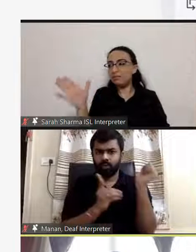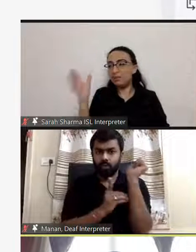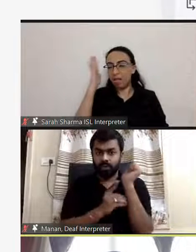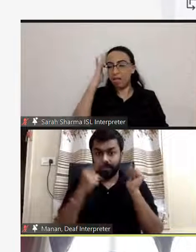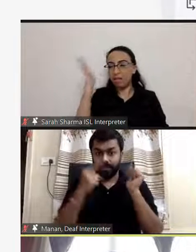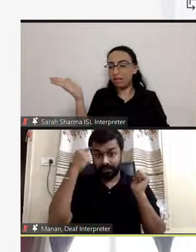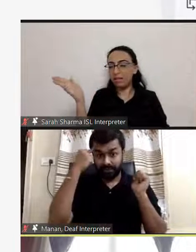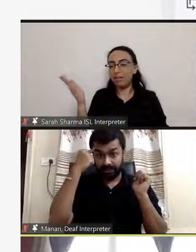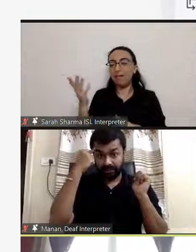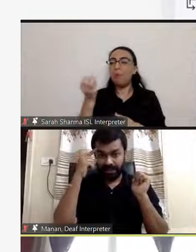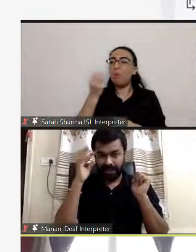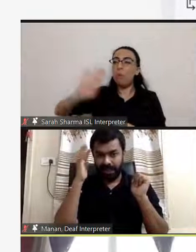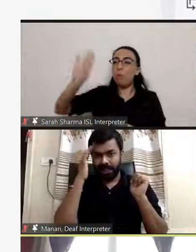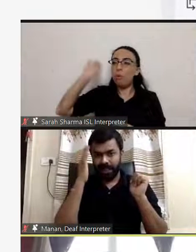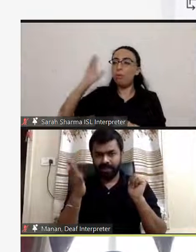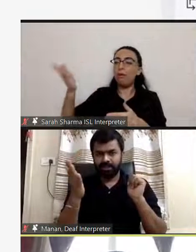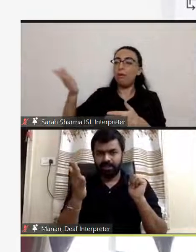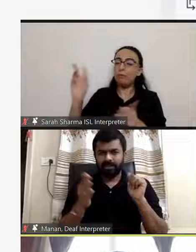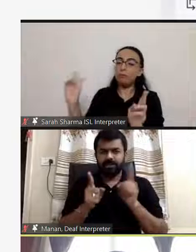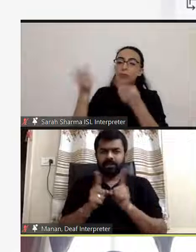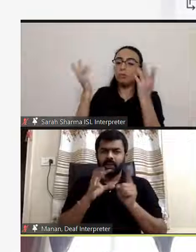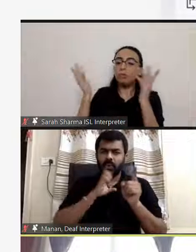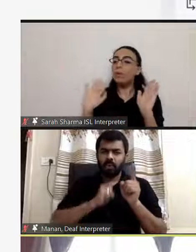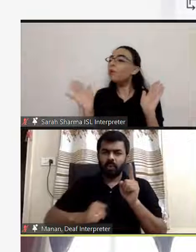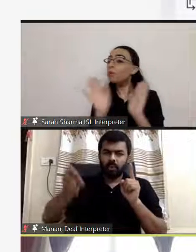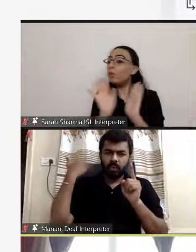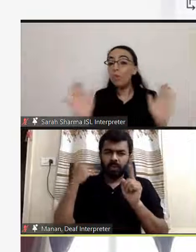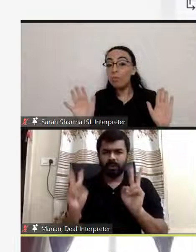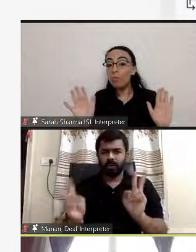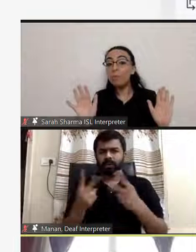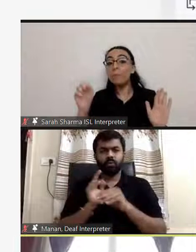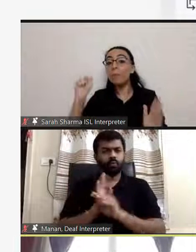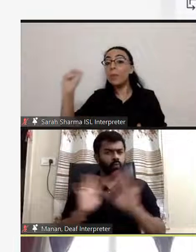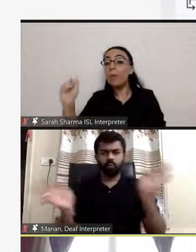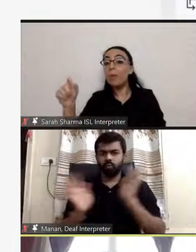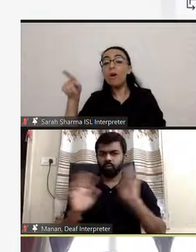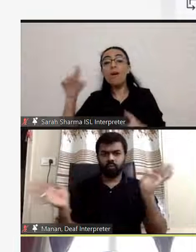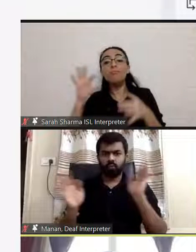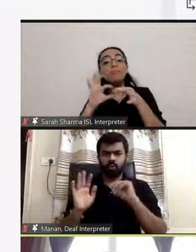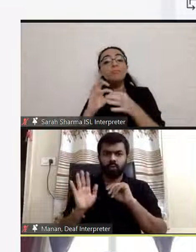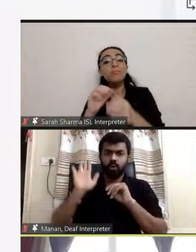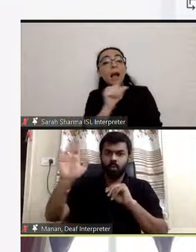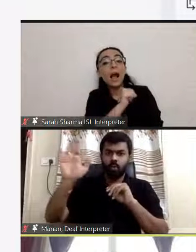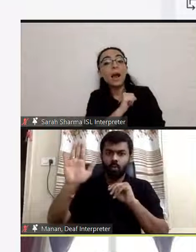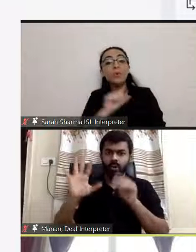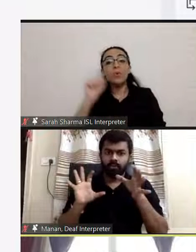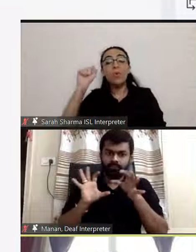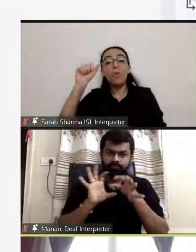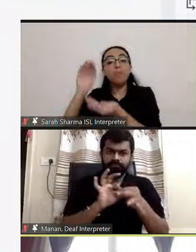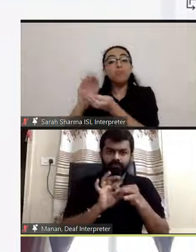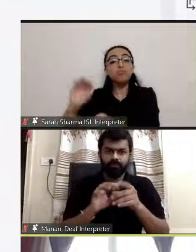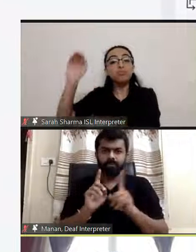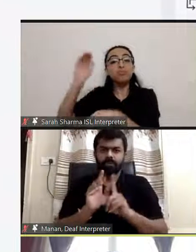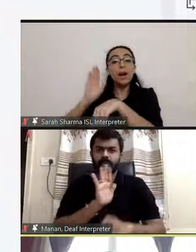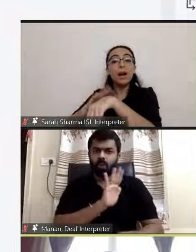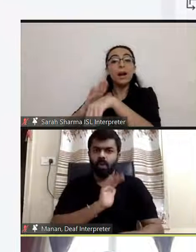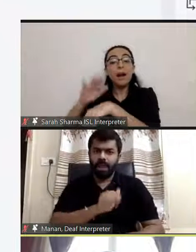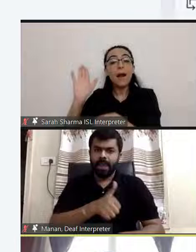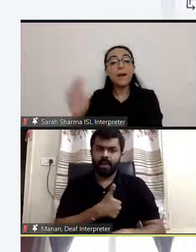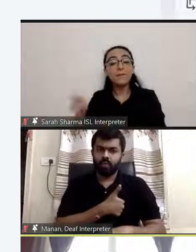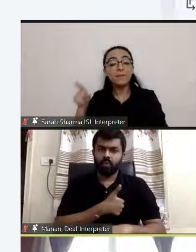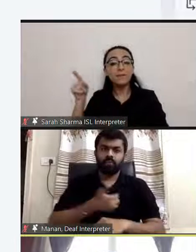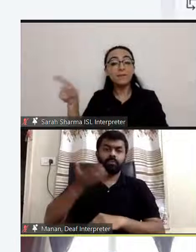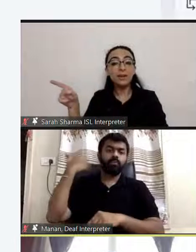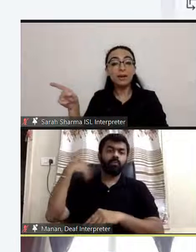have a colonial training. They have already colonial attitude. So they have some sneaky